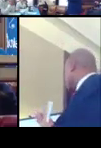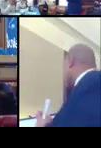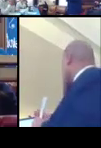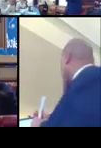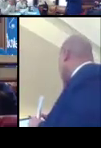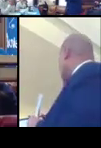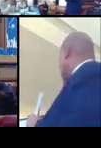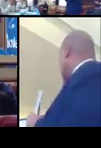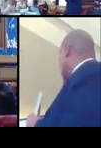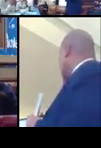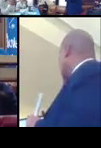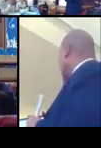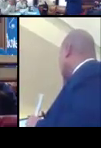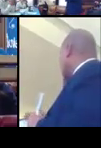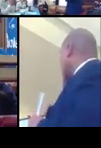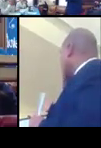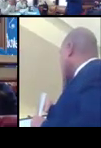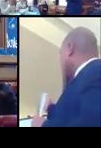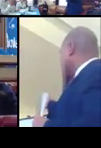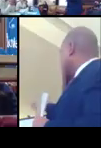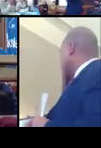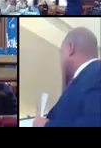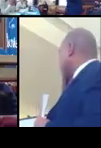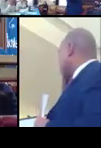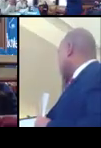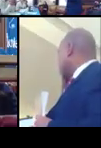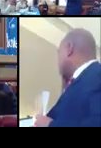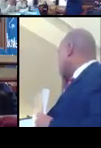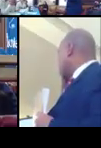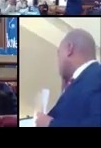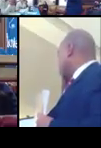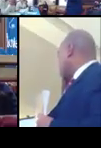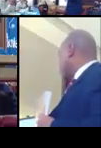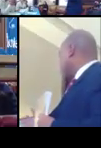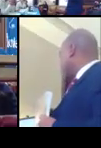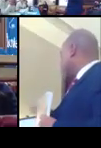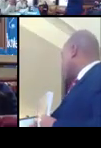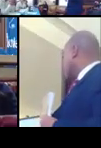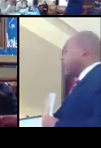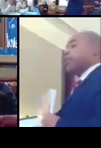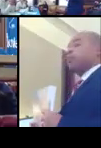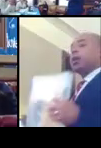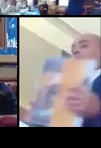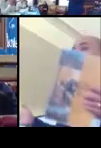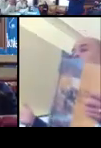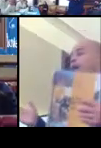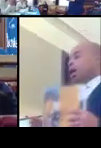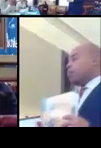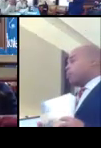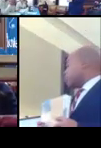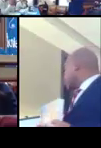viable project. So and a number of partners, you see the table on the left side there, and then different focus areas